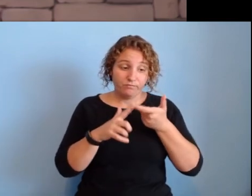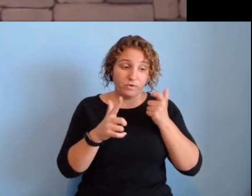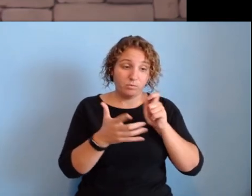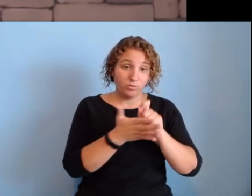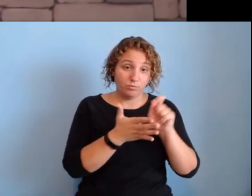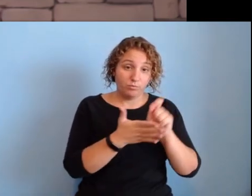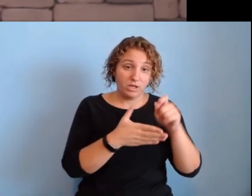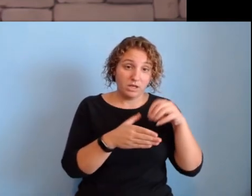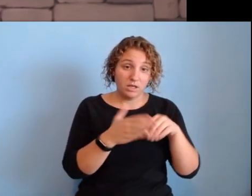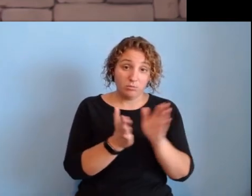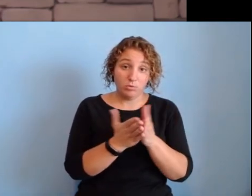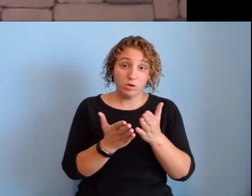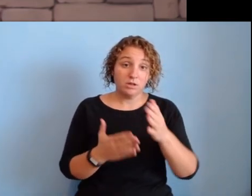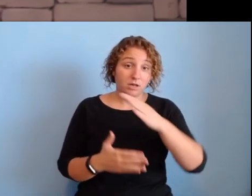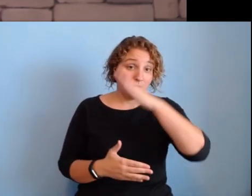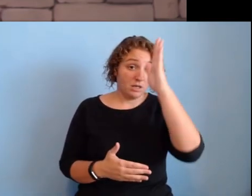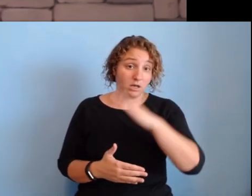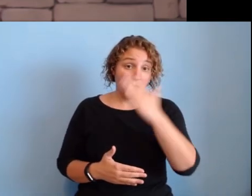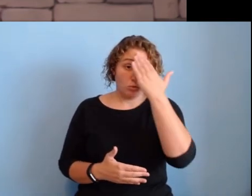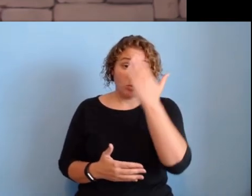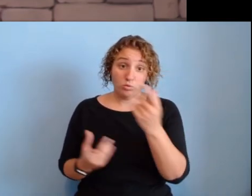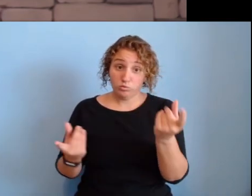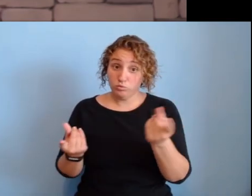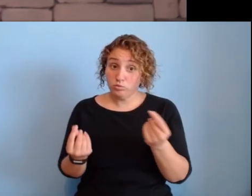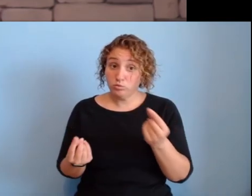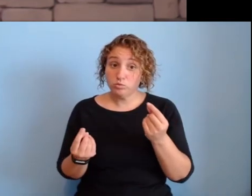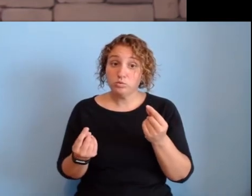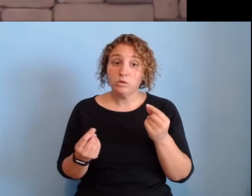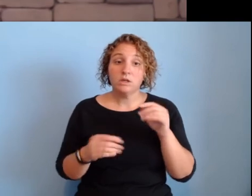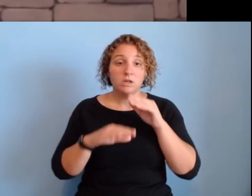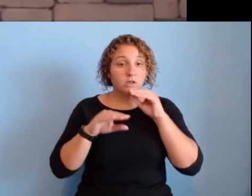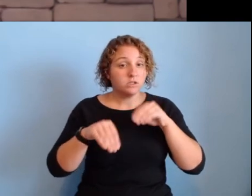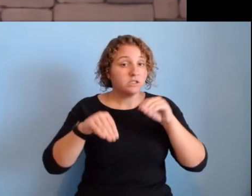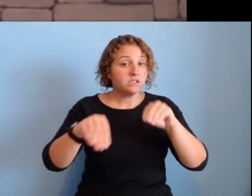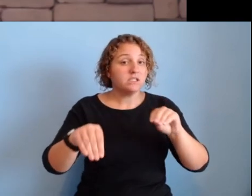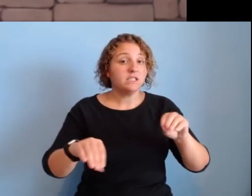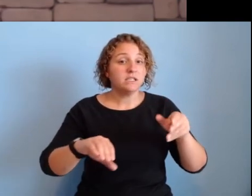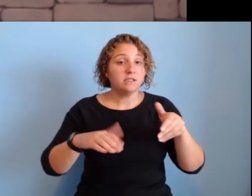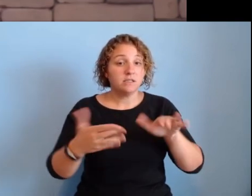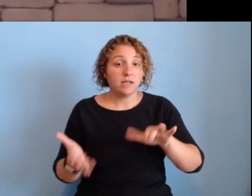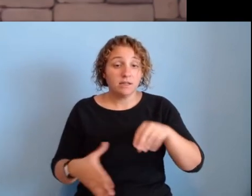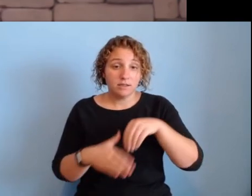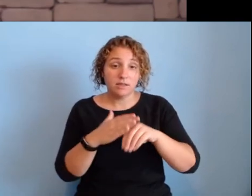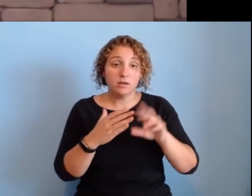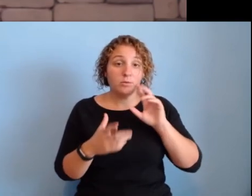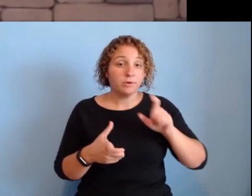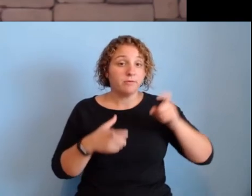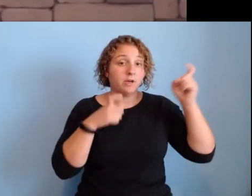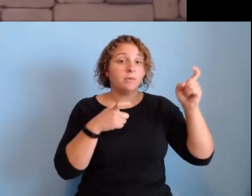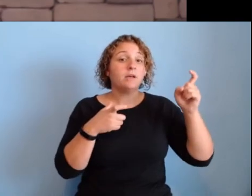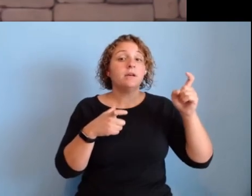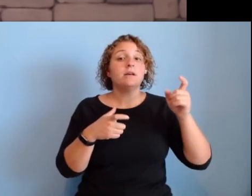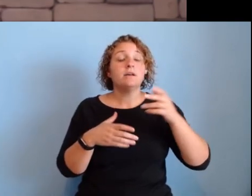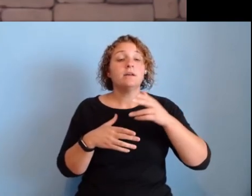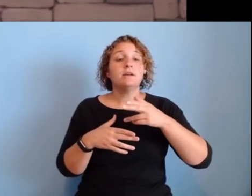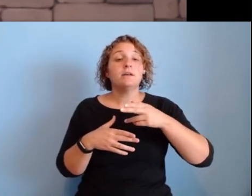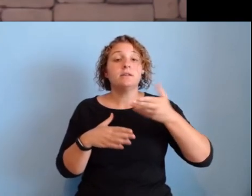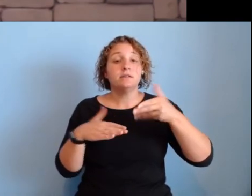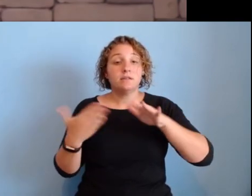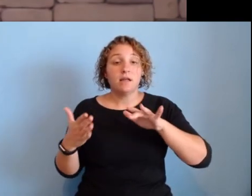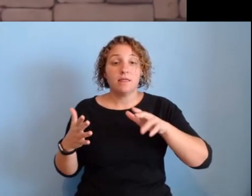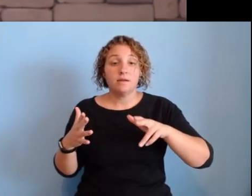works. God knows what you've done. The sea gave up the dead which were in it. The death and hell delivered up the dead which were in them and they were judged every man